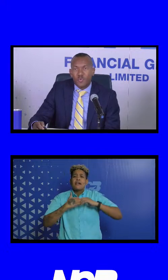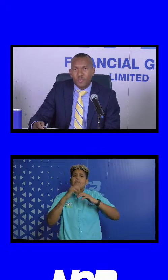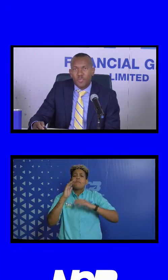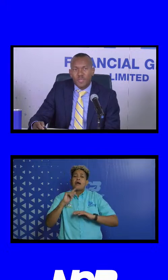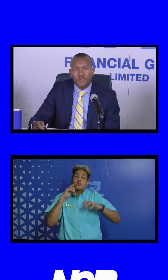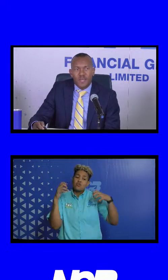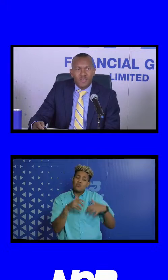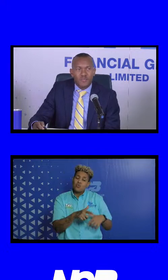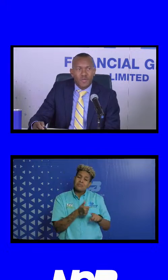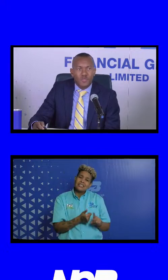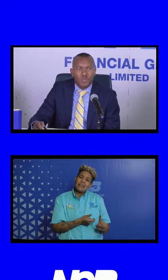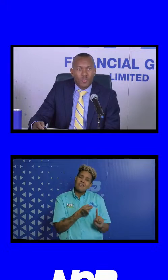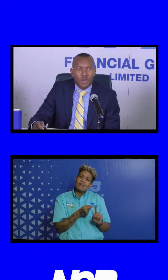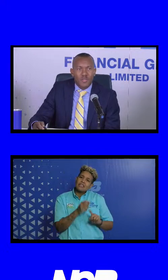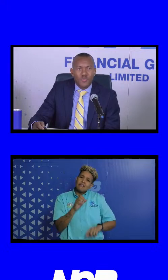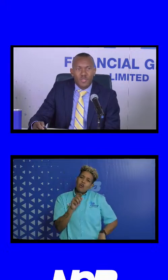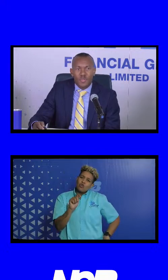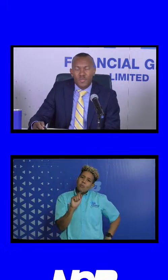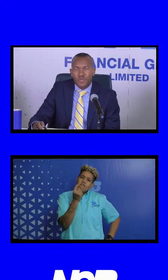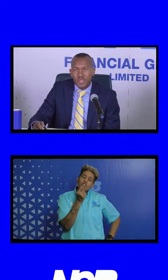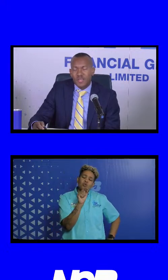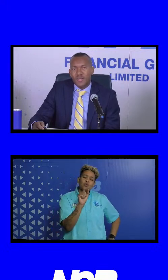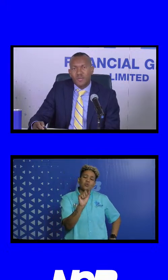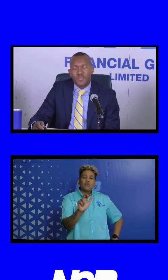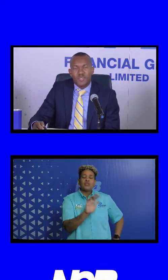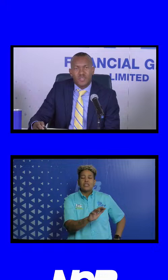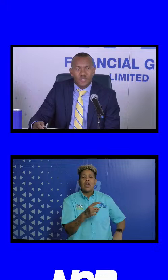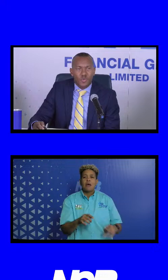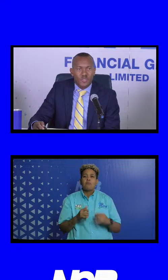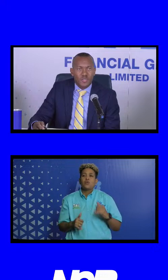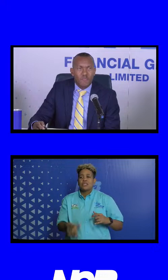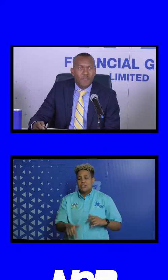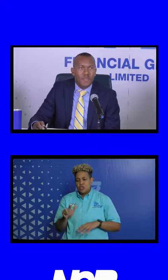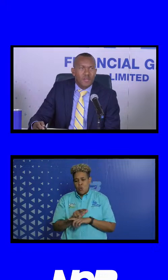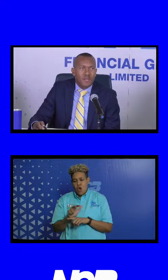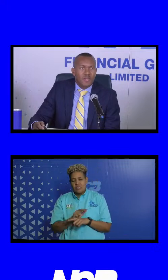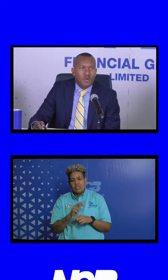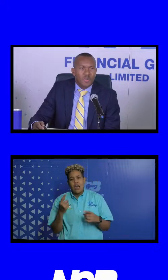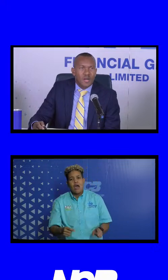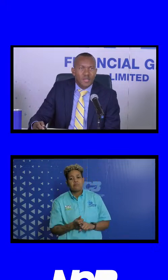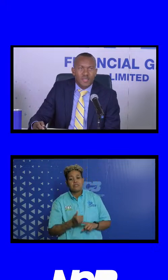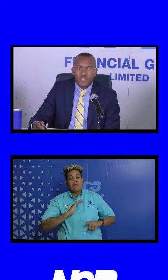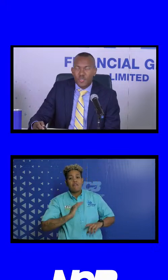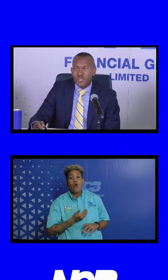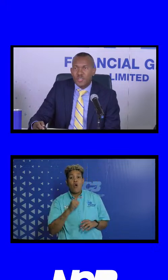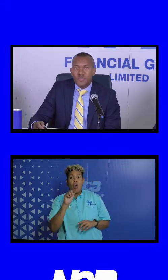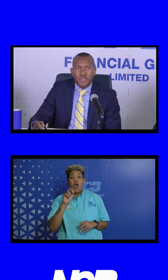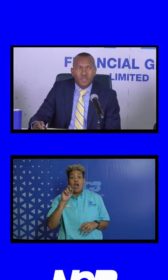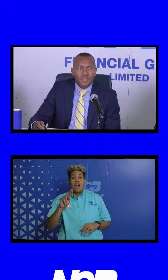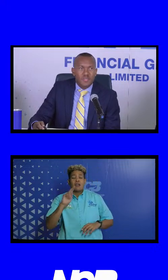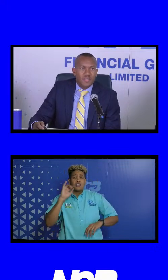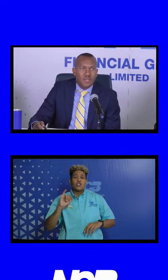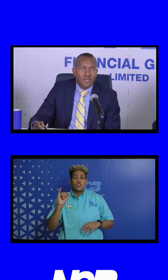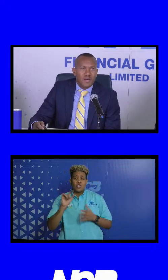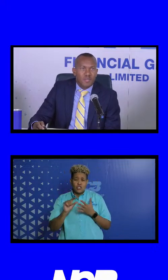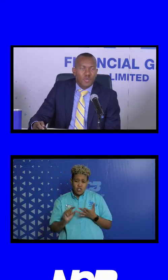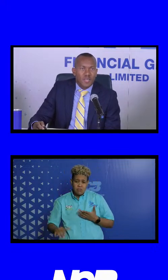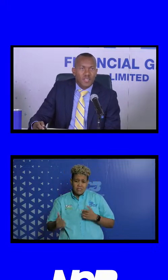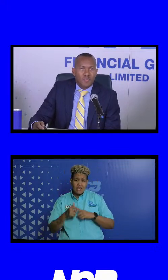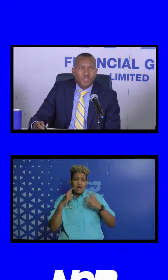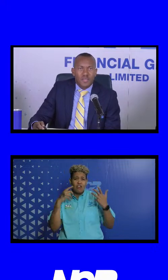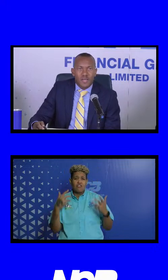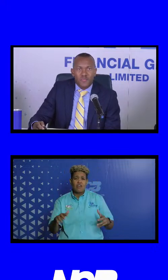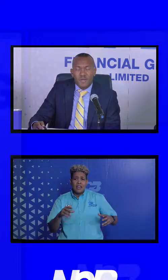by the group effective October 1, 2023, which is this quarter. Our Guardian Insurance subsidiaries have